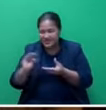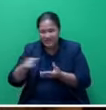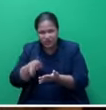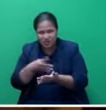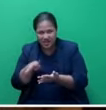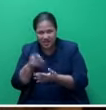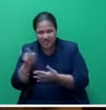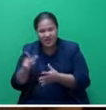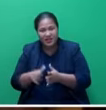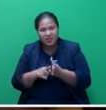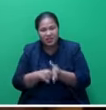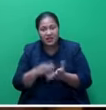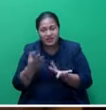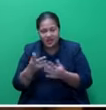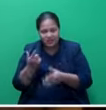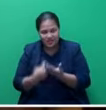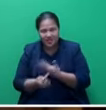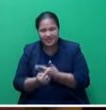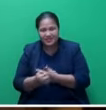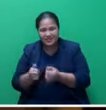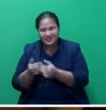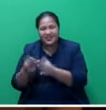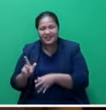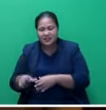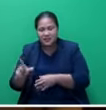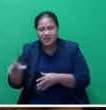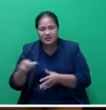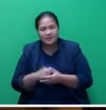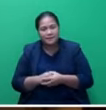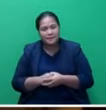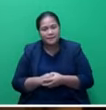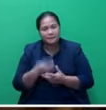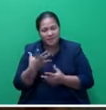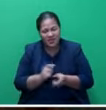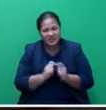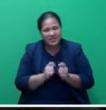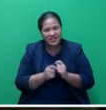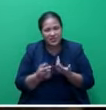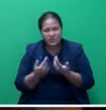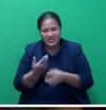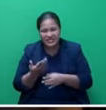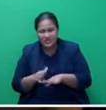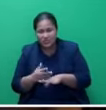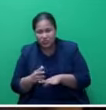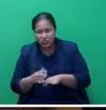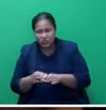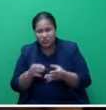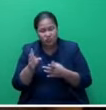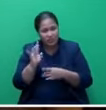site for Lambasa's farmers. SRIF also carries out trials on new weedicides,